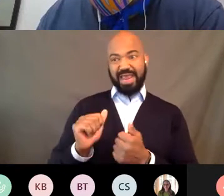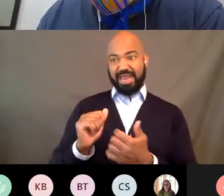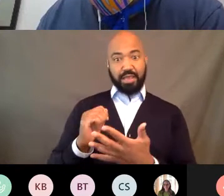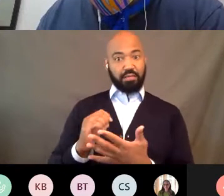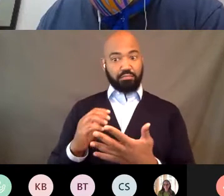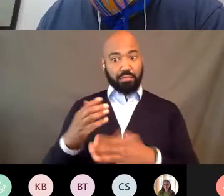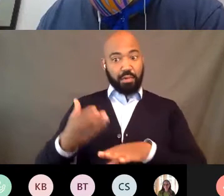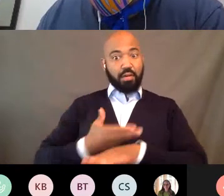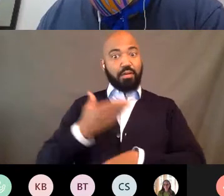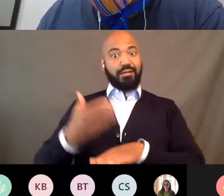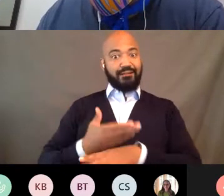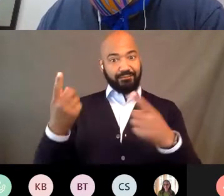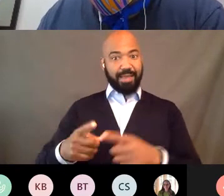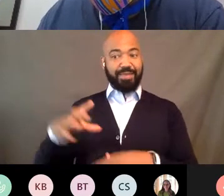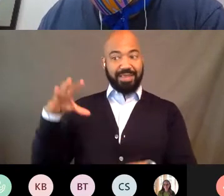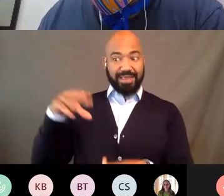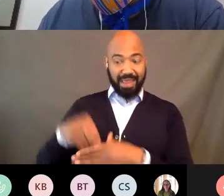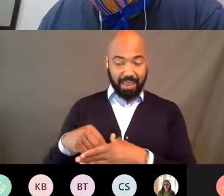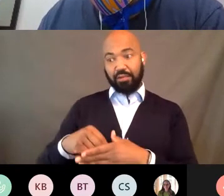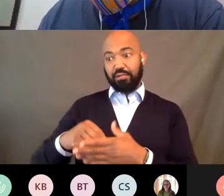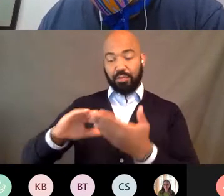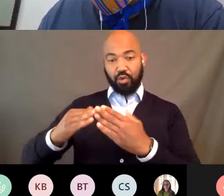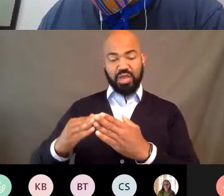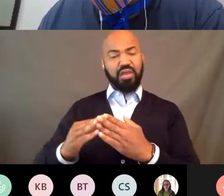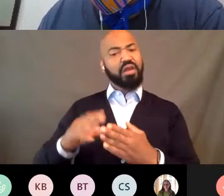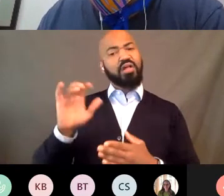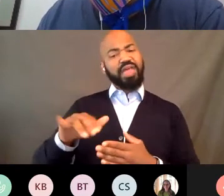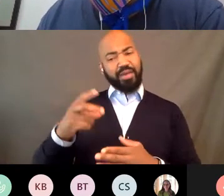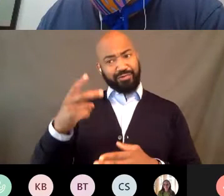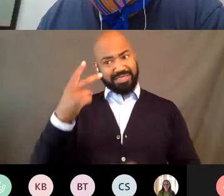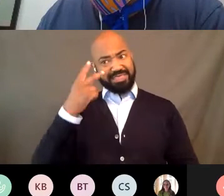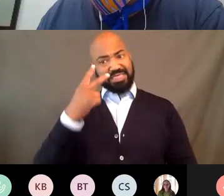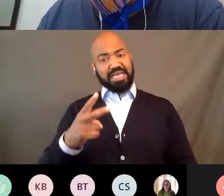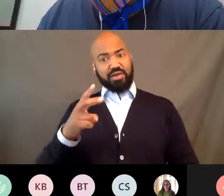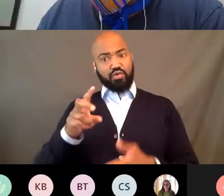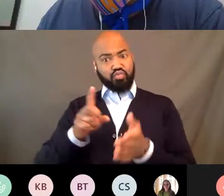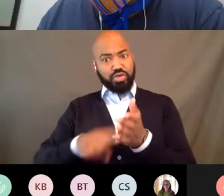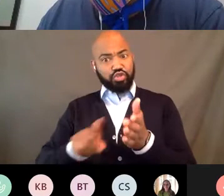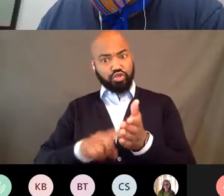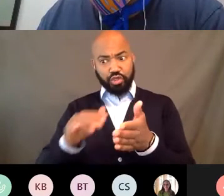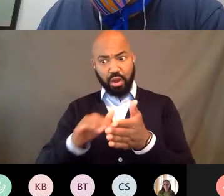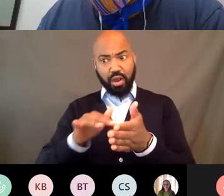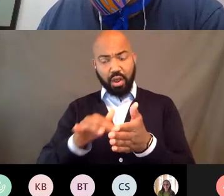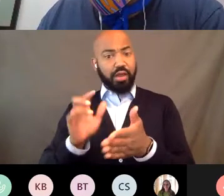part of the research, or did you just find that in your lived experience, or that's important,